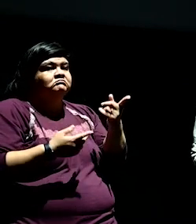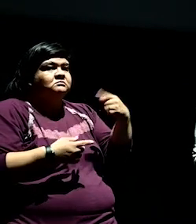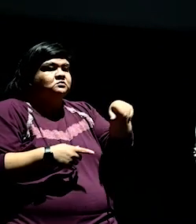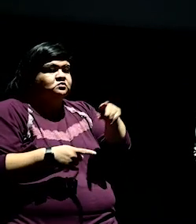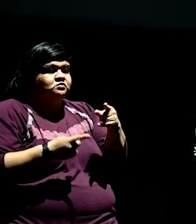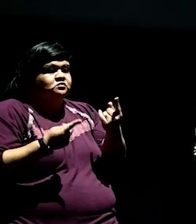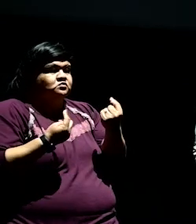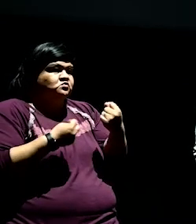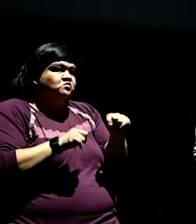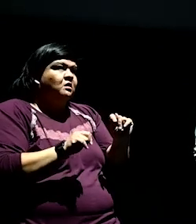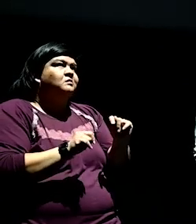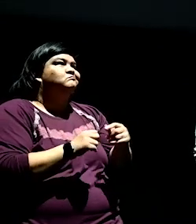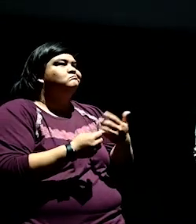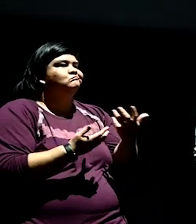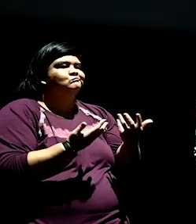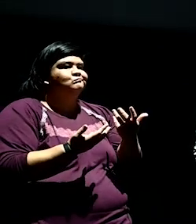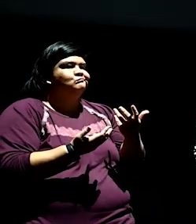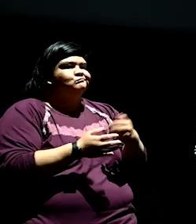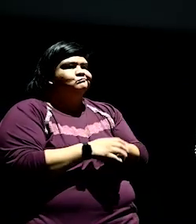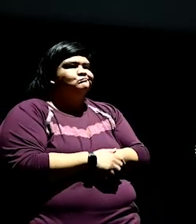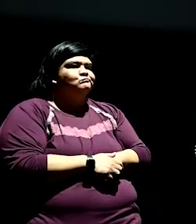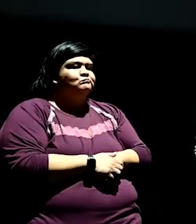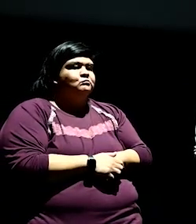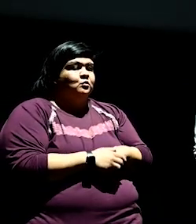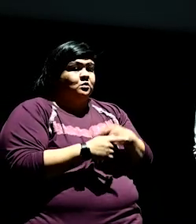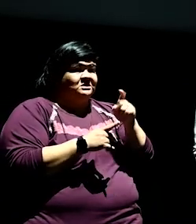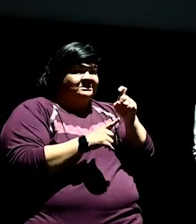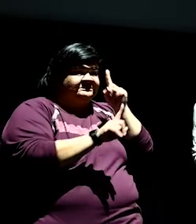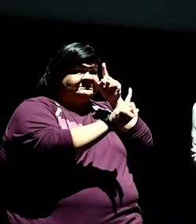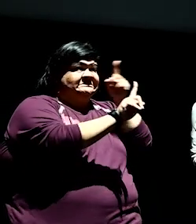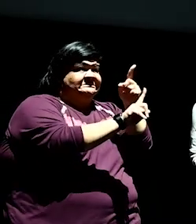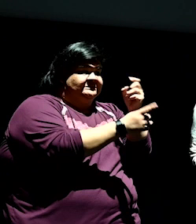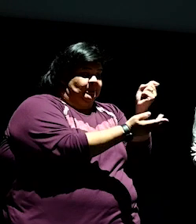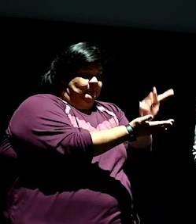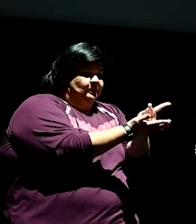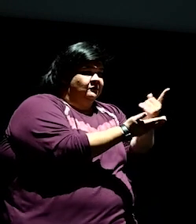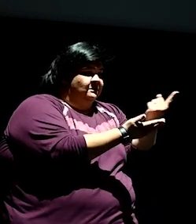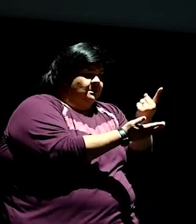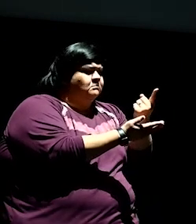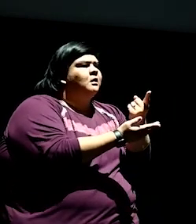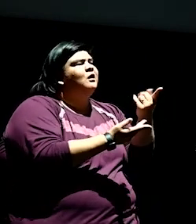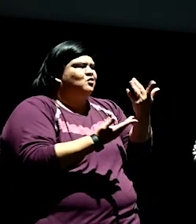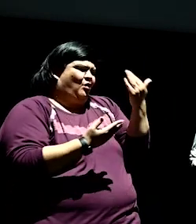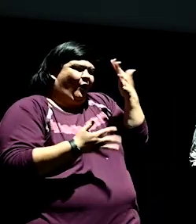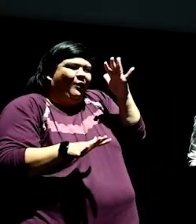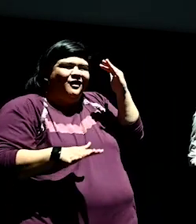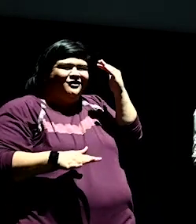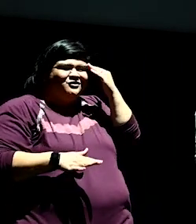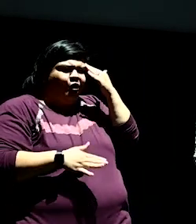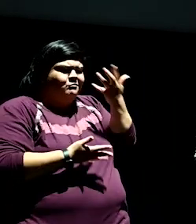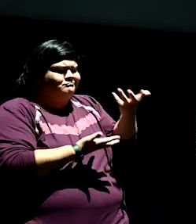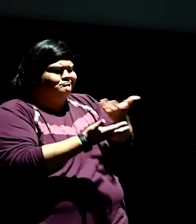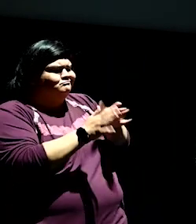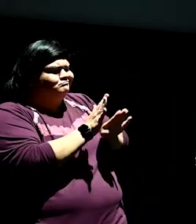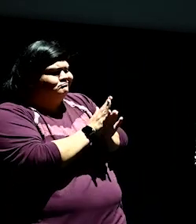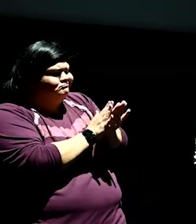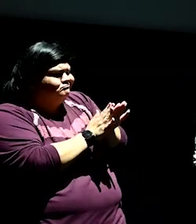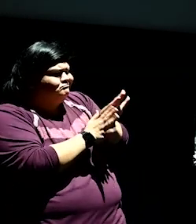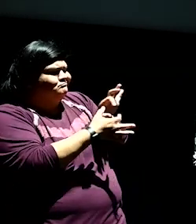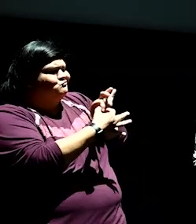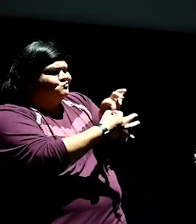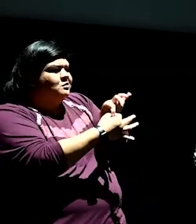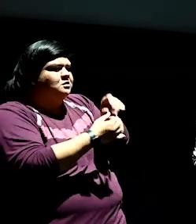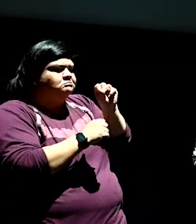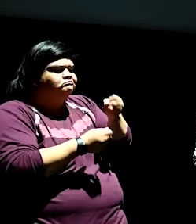trying to get something approved, you can bank on that. You can go back and forth with